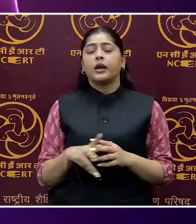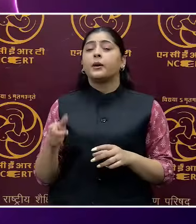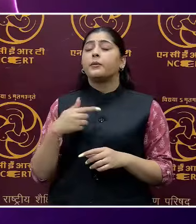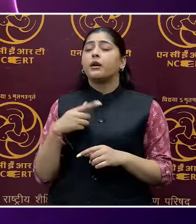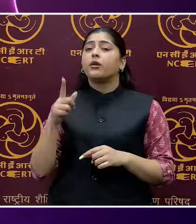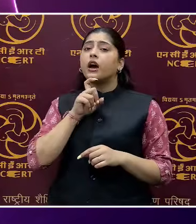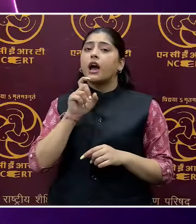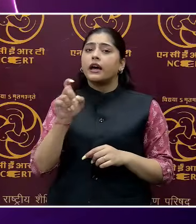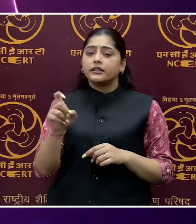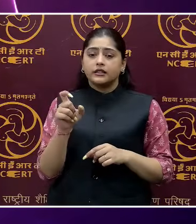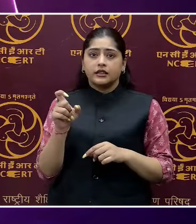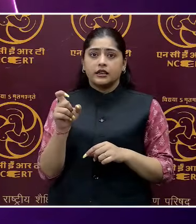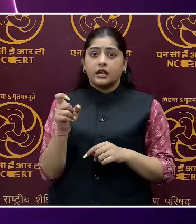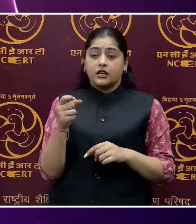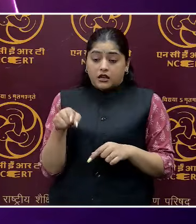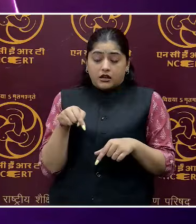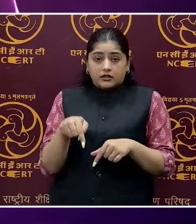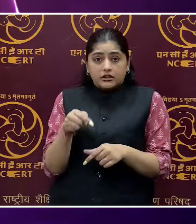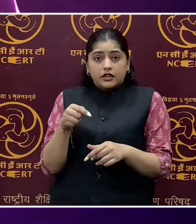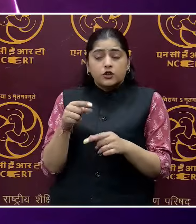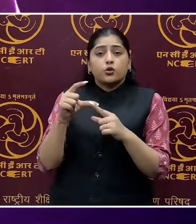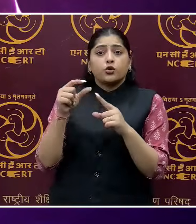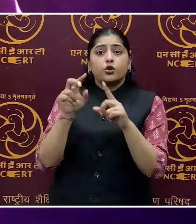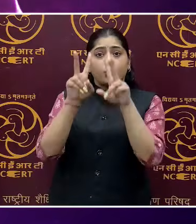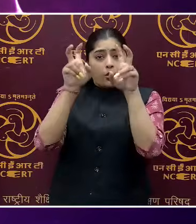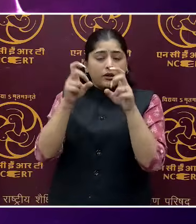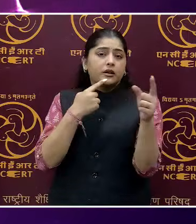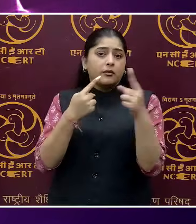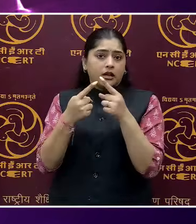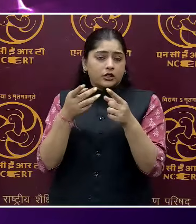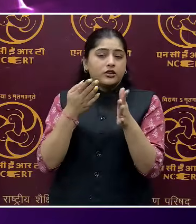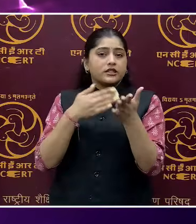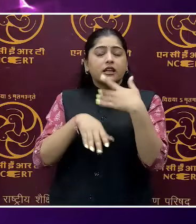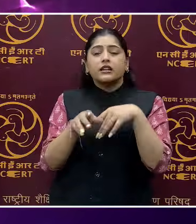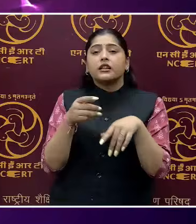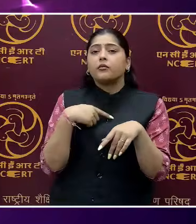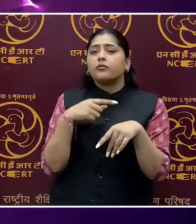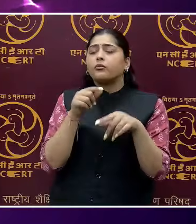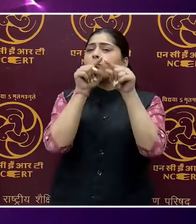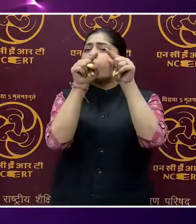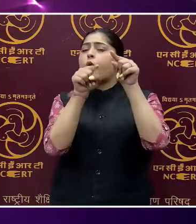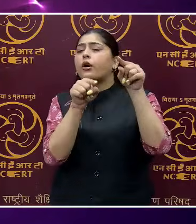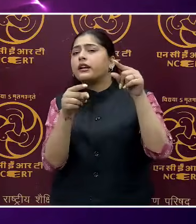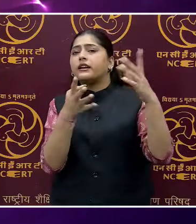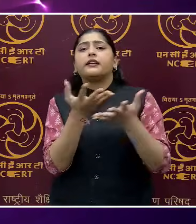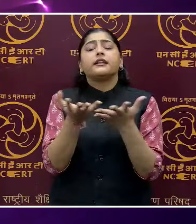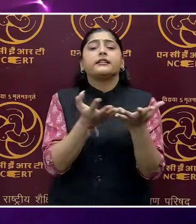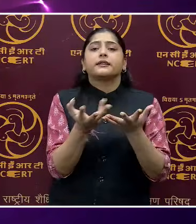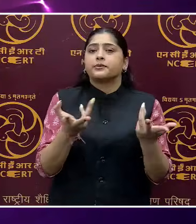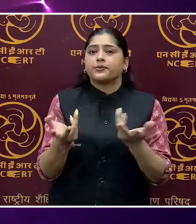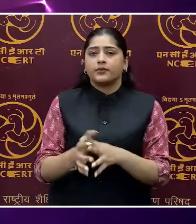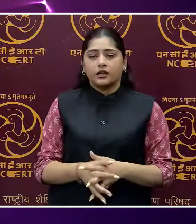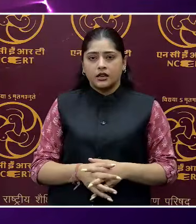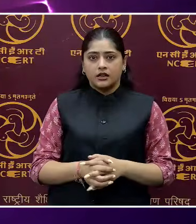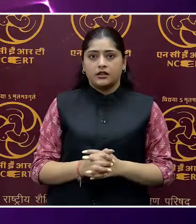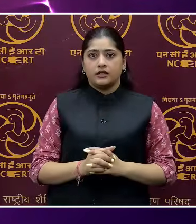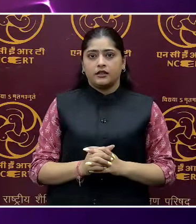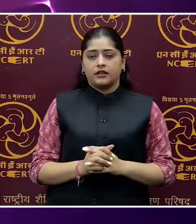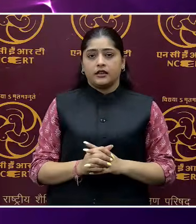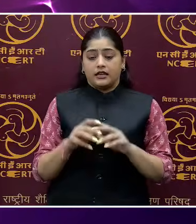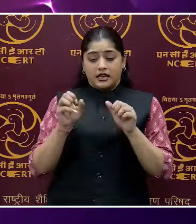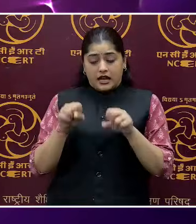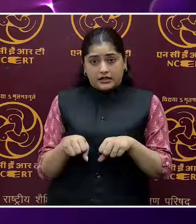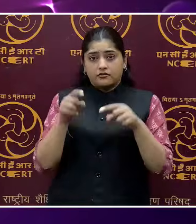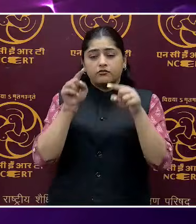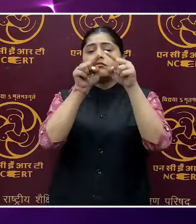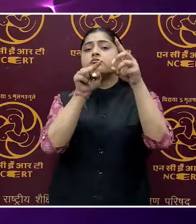the things that what we are going to discuss in today's session and what we are going to learn from here only. Yes, in today's demonstration, we are